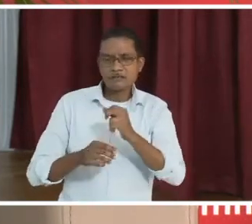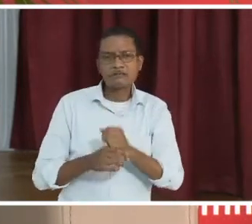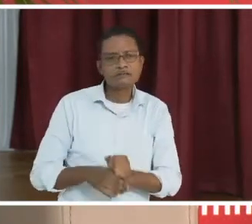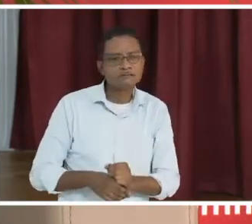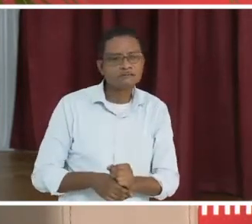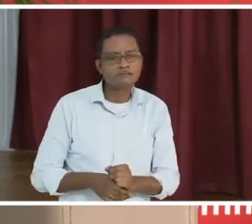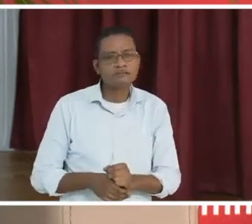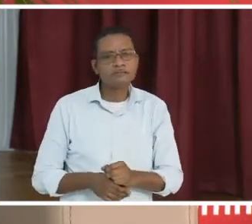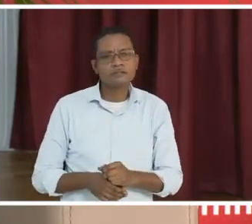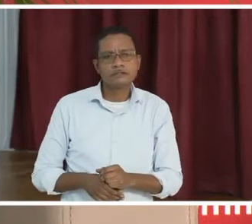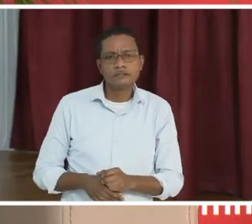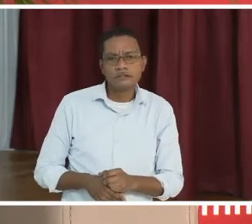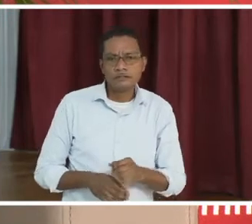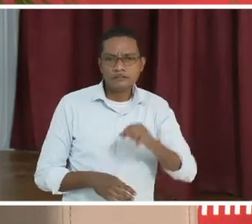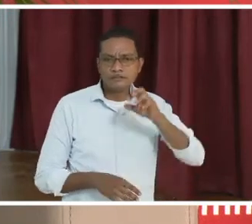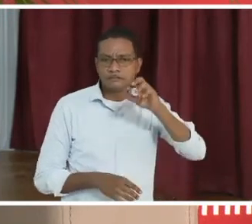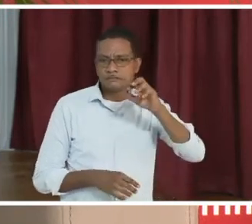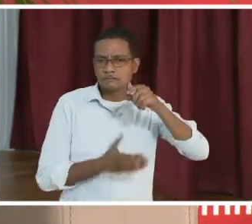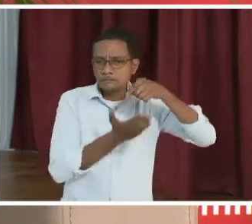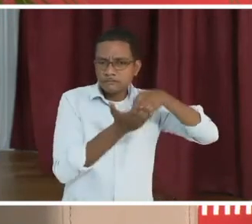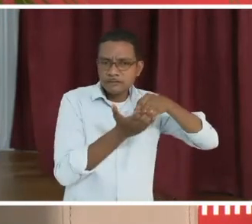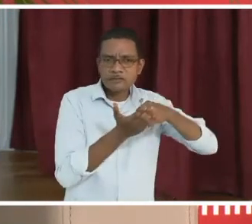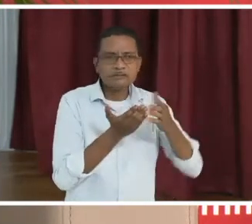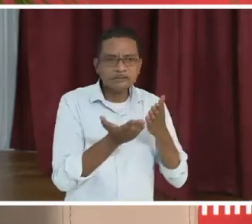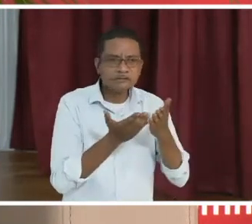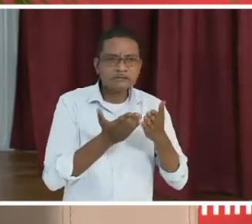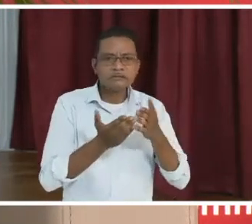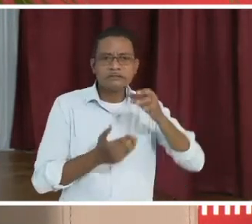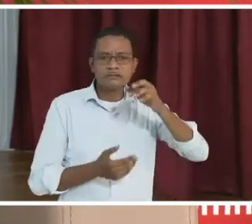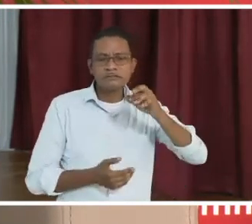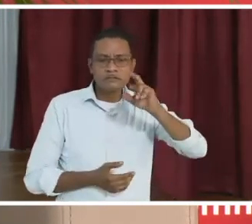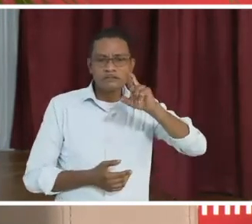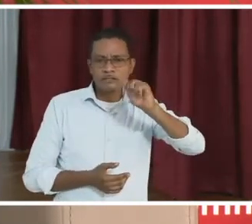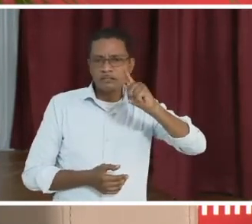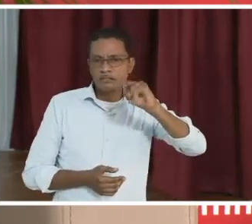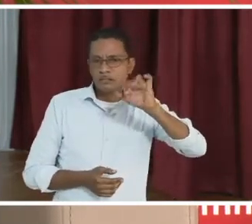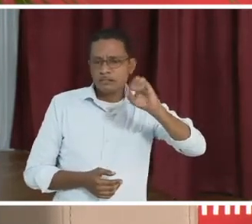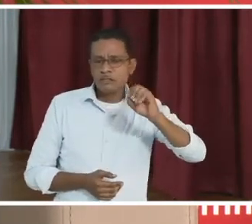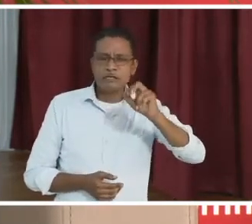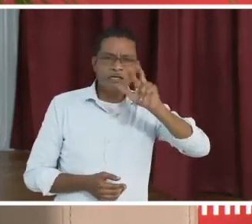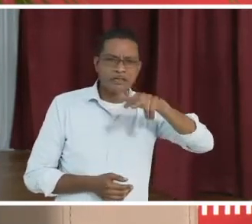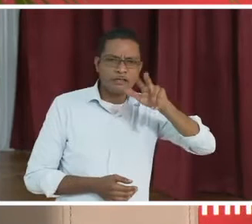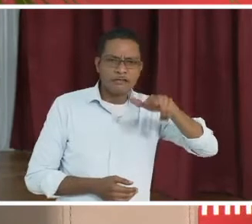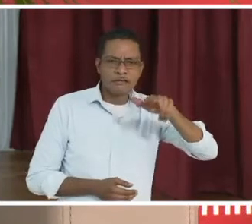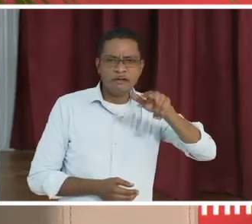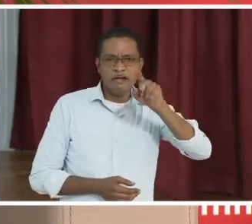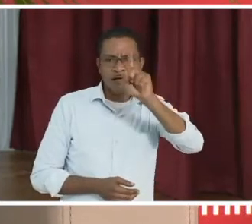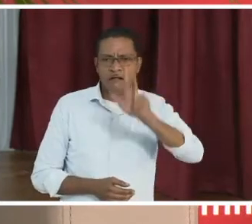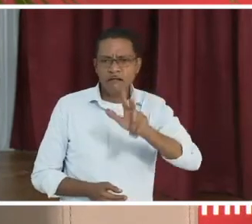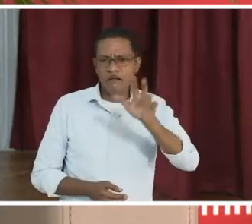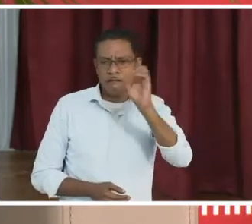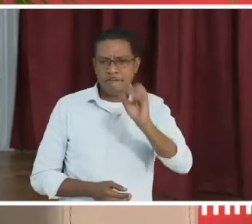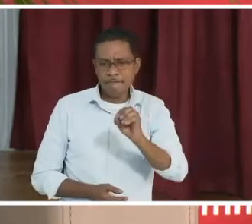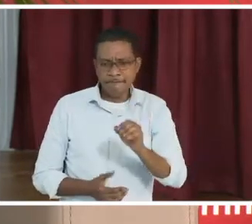servicing ratio, gross debt servicing ratio at 33 1/3%. So distinctions. Right. So the gross debt servicing ratio